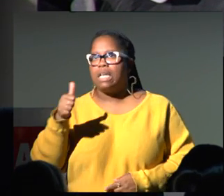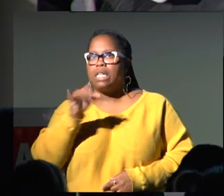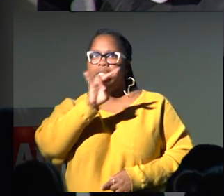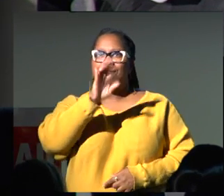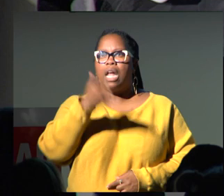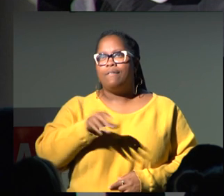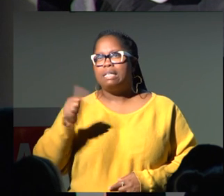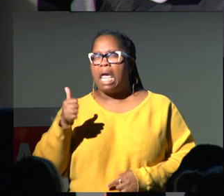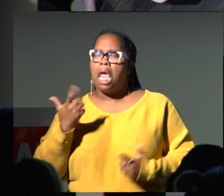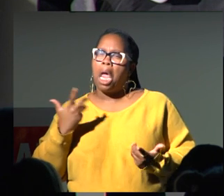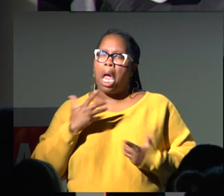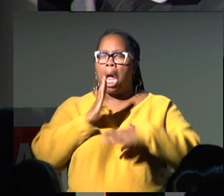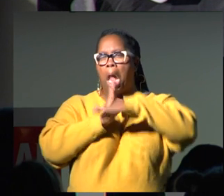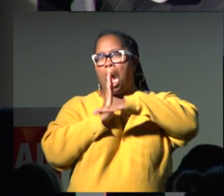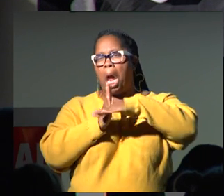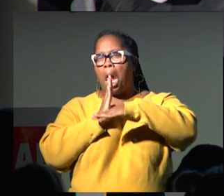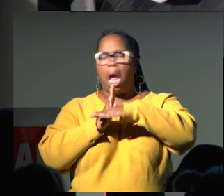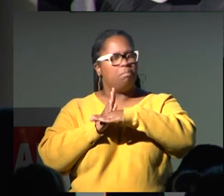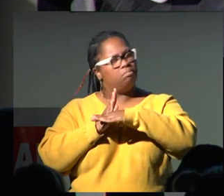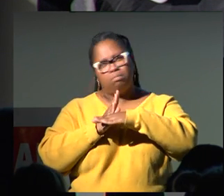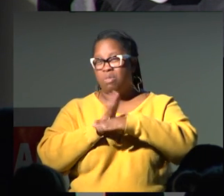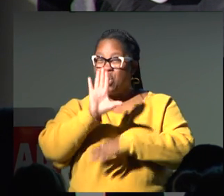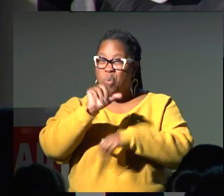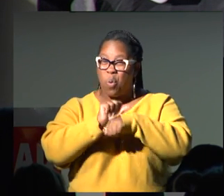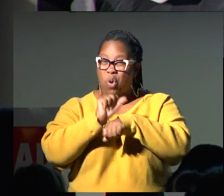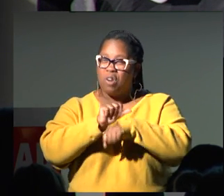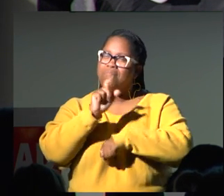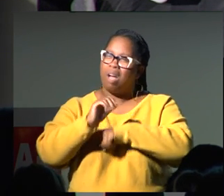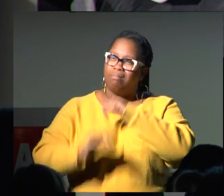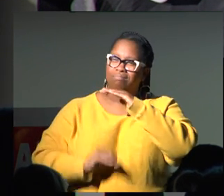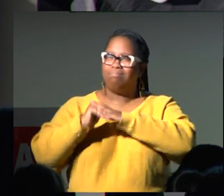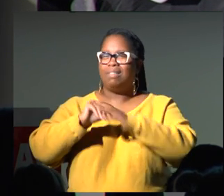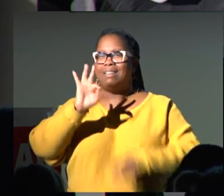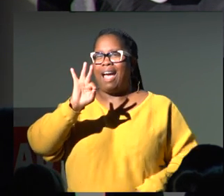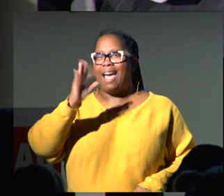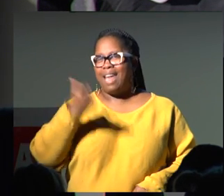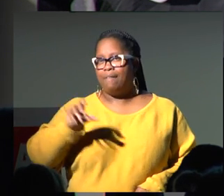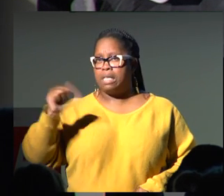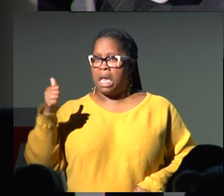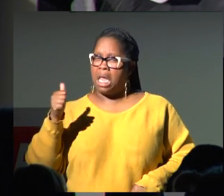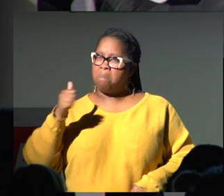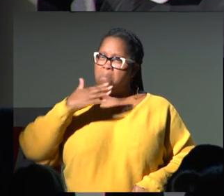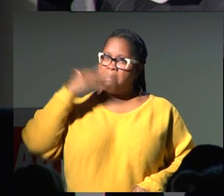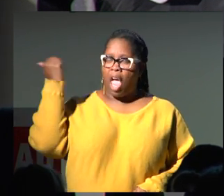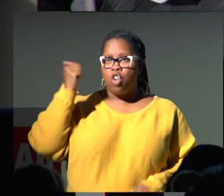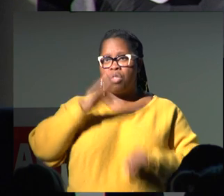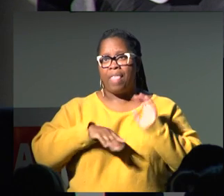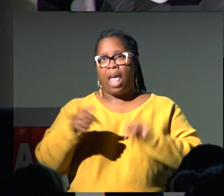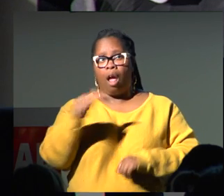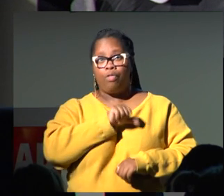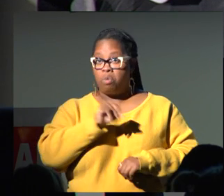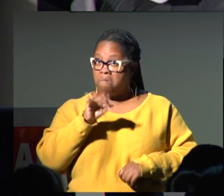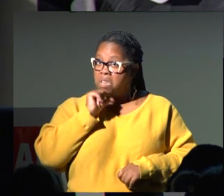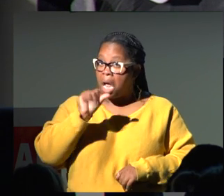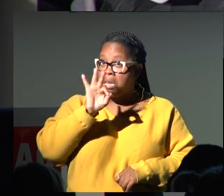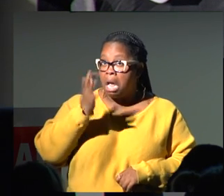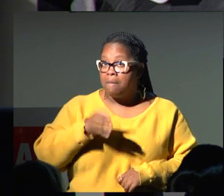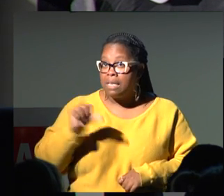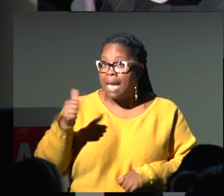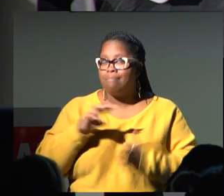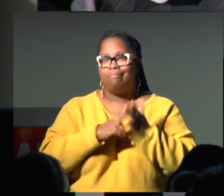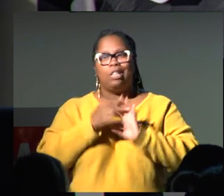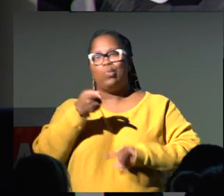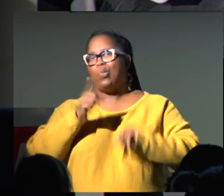said to me. Mm-hmm. He said you must produce work that is 9 out of 10. And if you are not producing work that's 9 out of 10, you are not